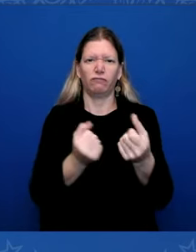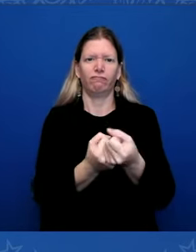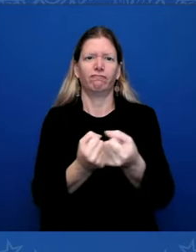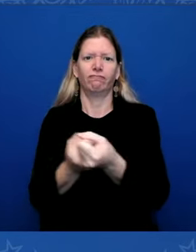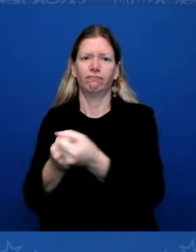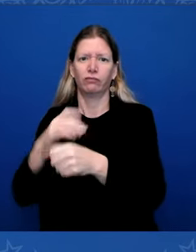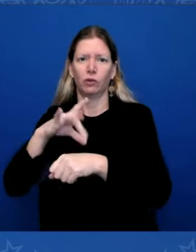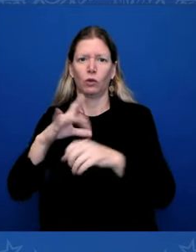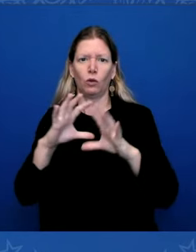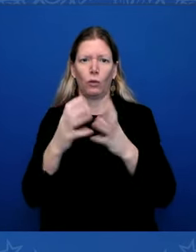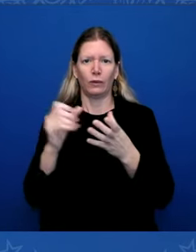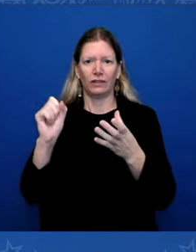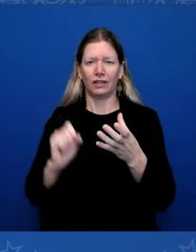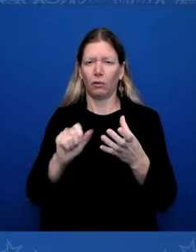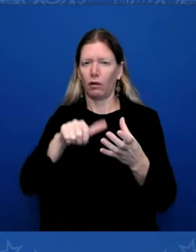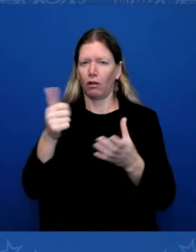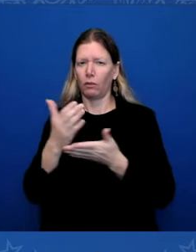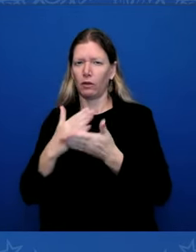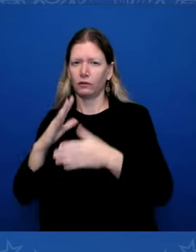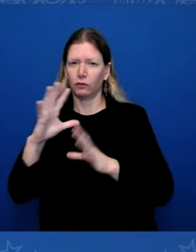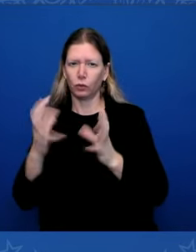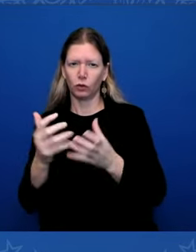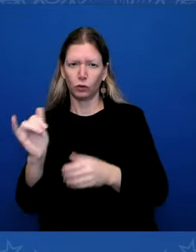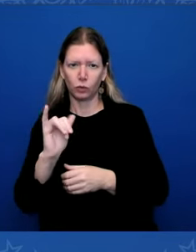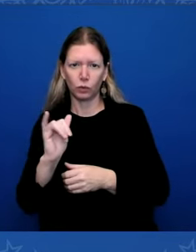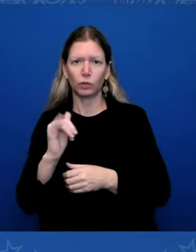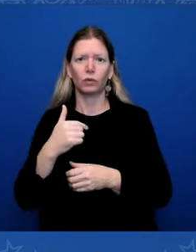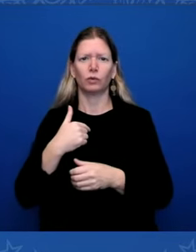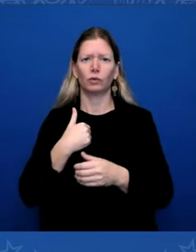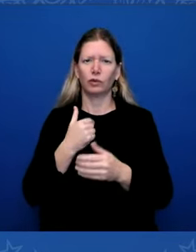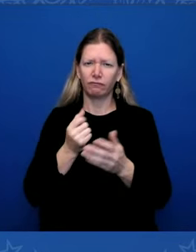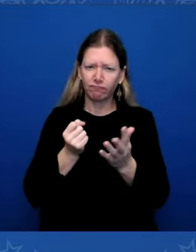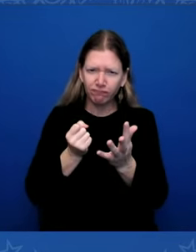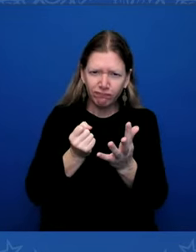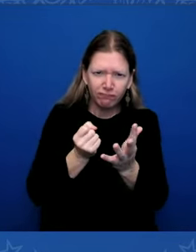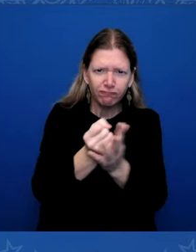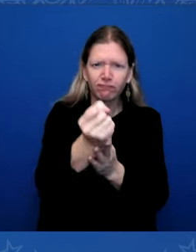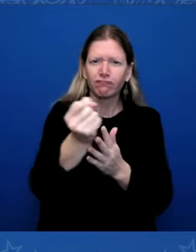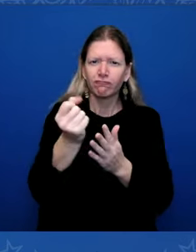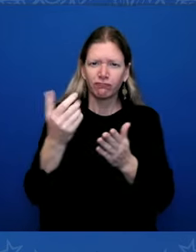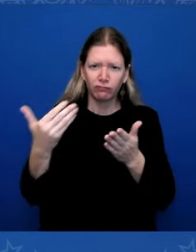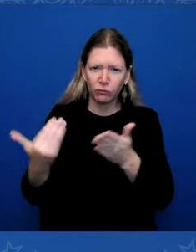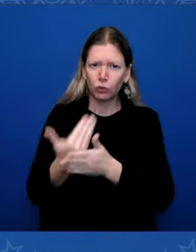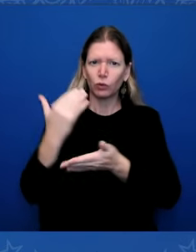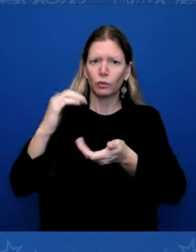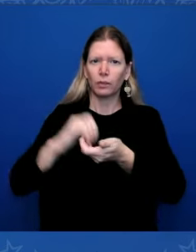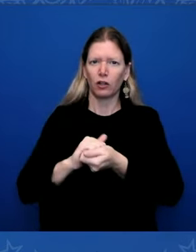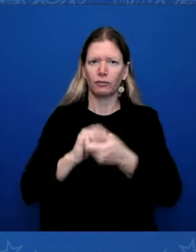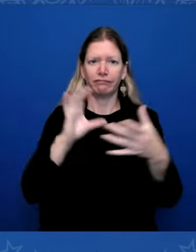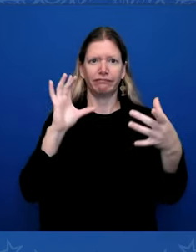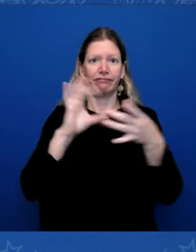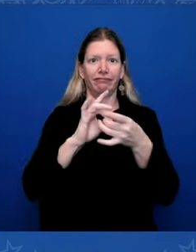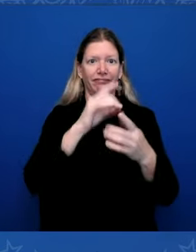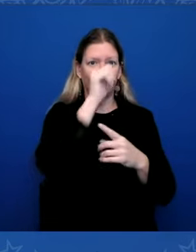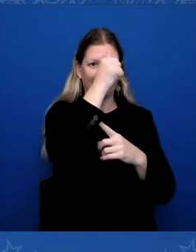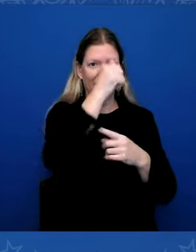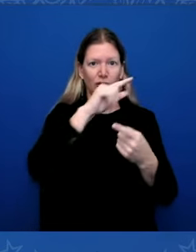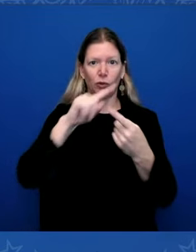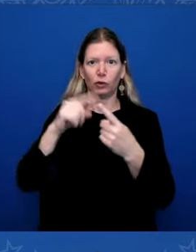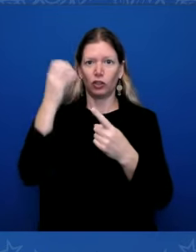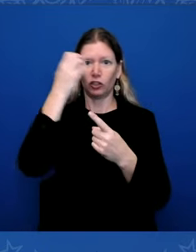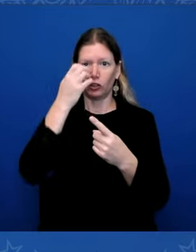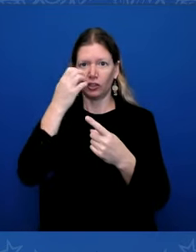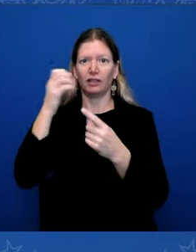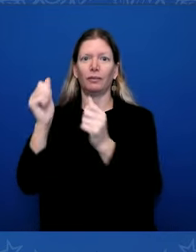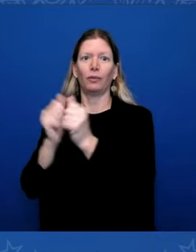Israel, with transportation by rail and by shipment through and energy supplies and digital connections that are going to open up